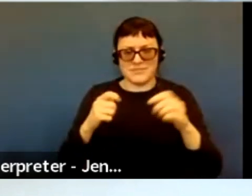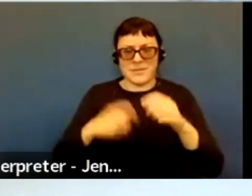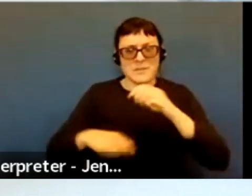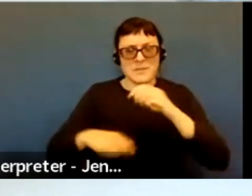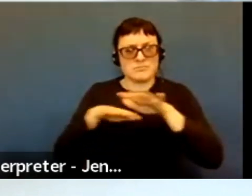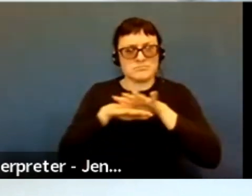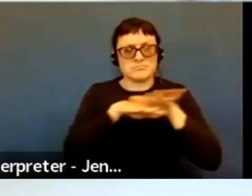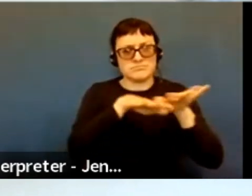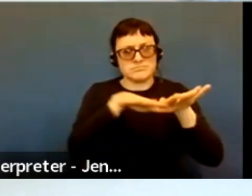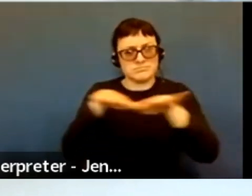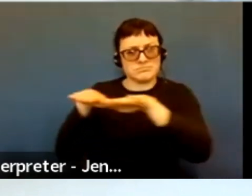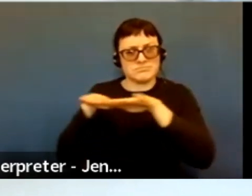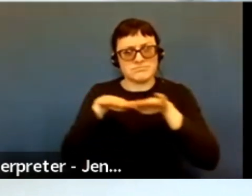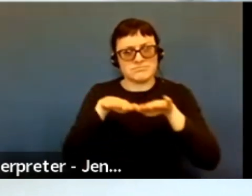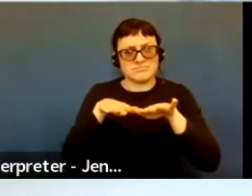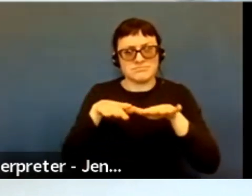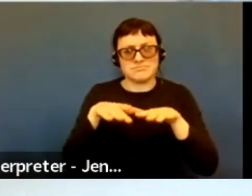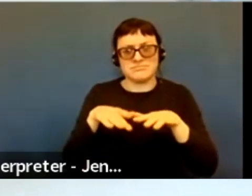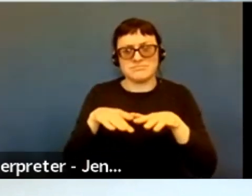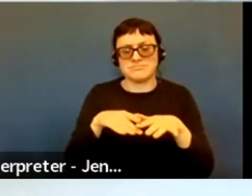and leveling out